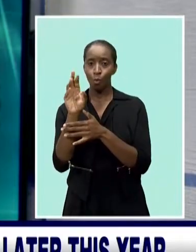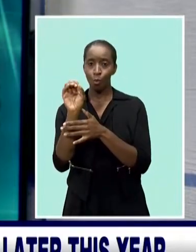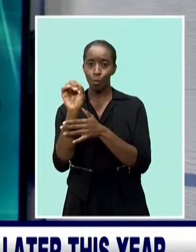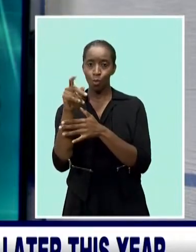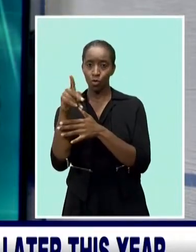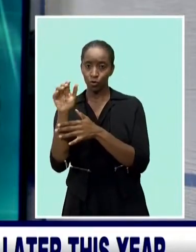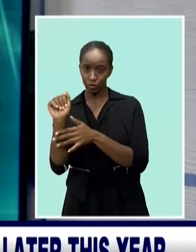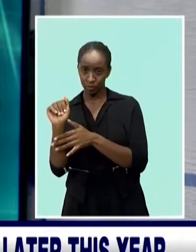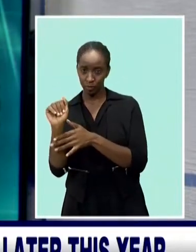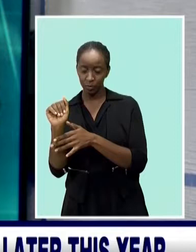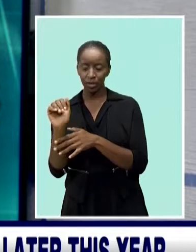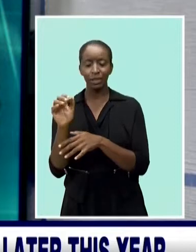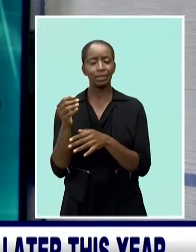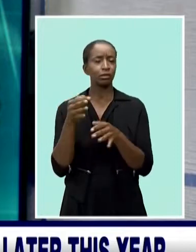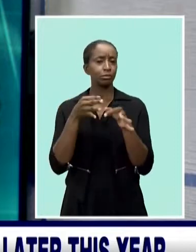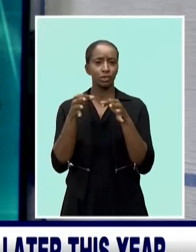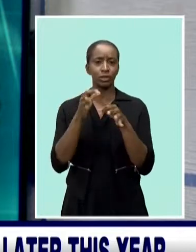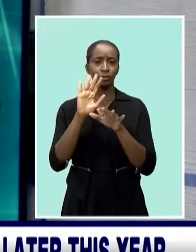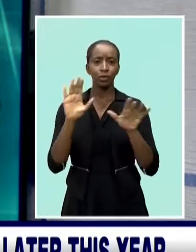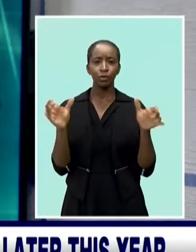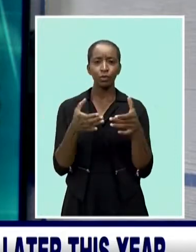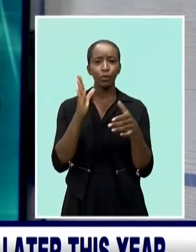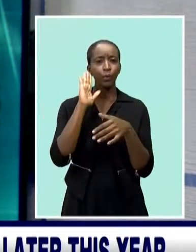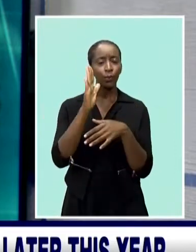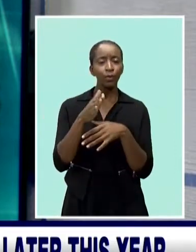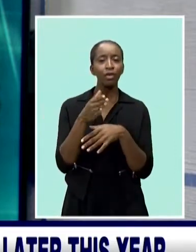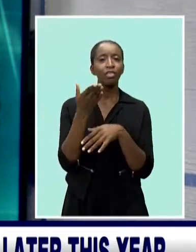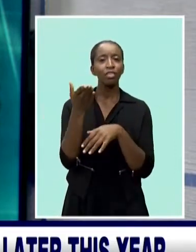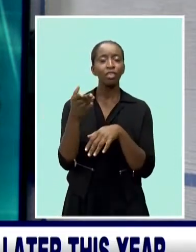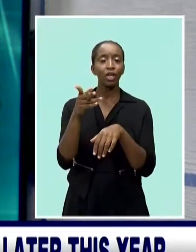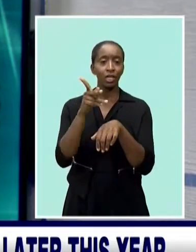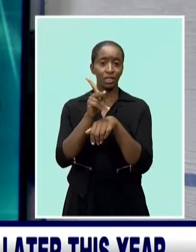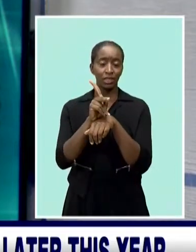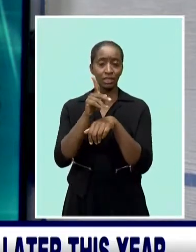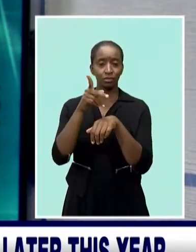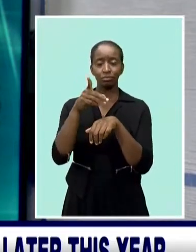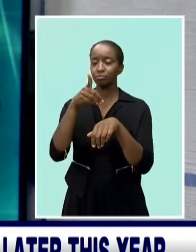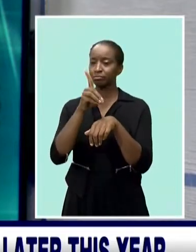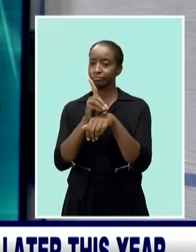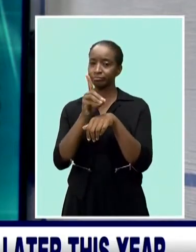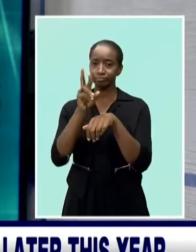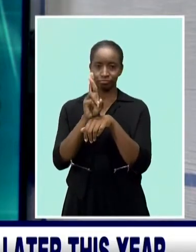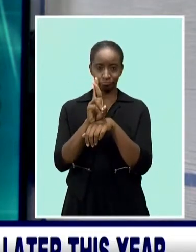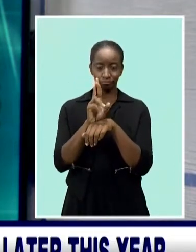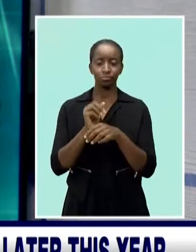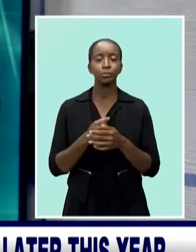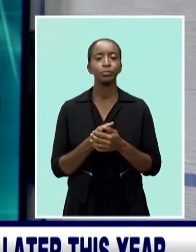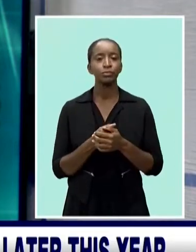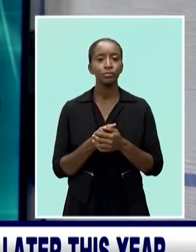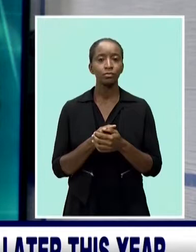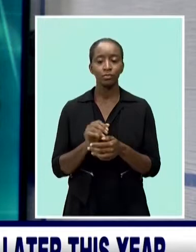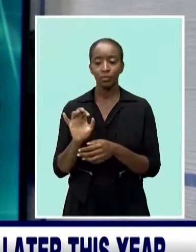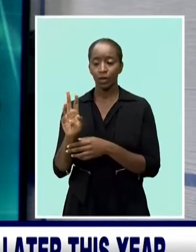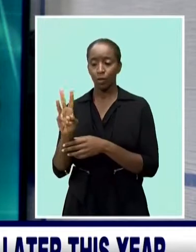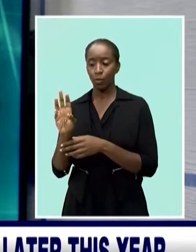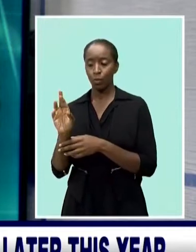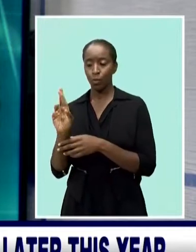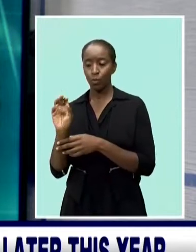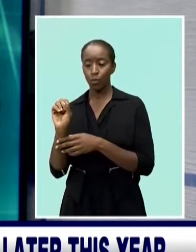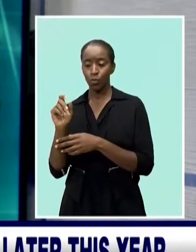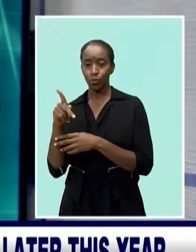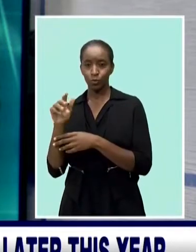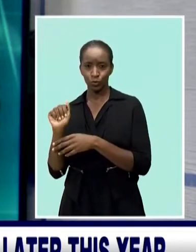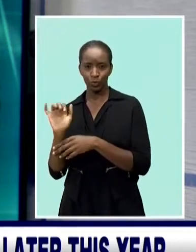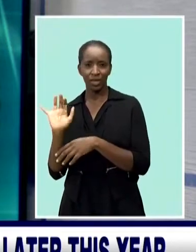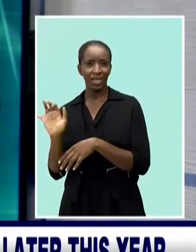in the Dominican Republic from October 8th to the 11th. WIRSPA is one of the oldest private sector trade associations in the Caribbean.